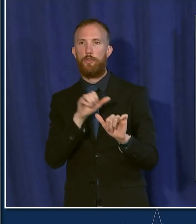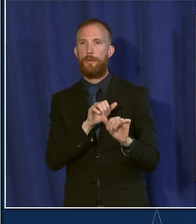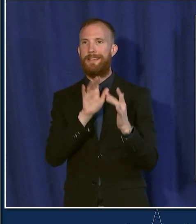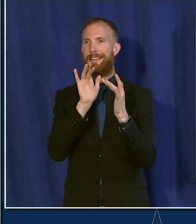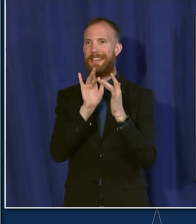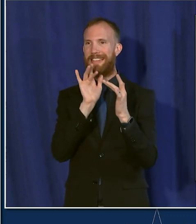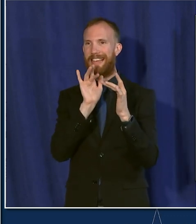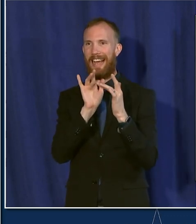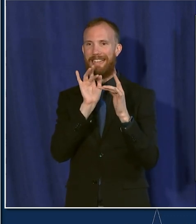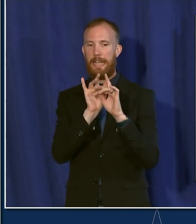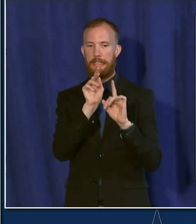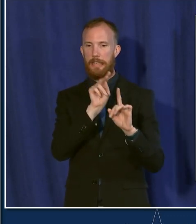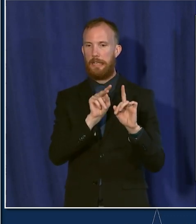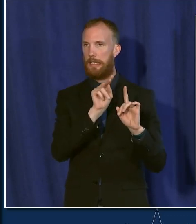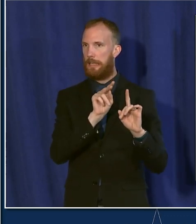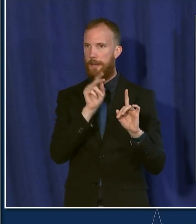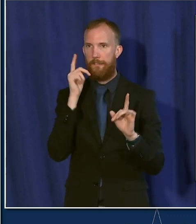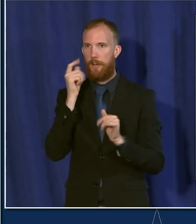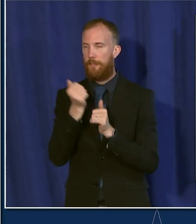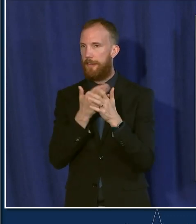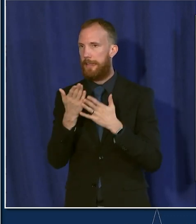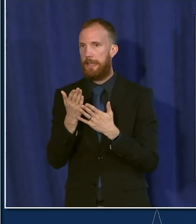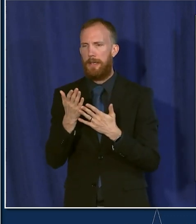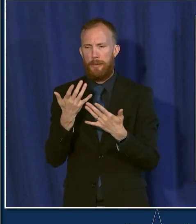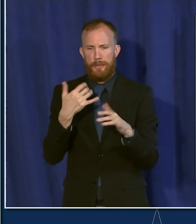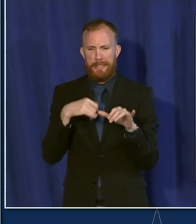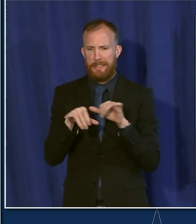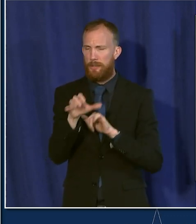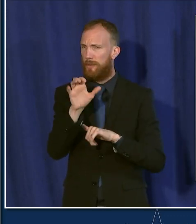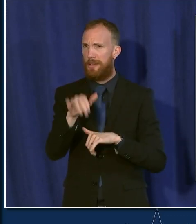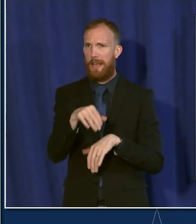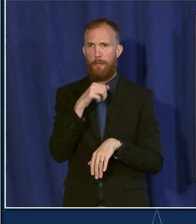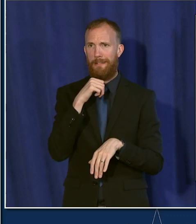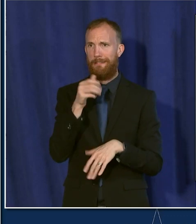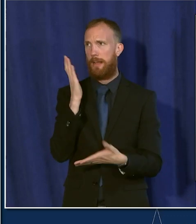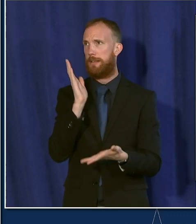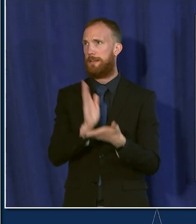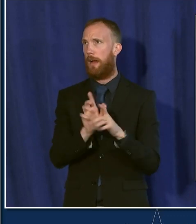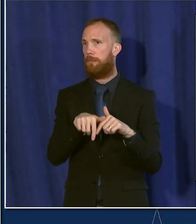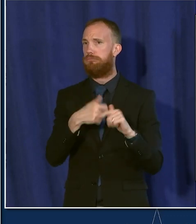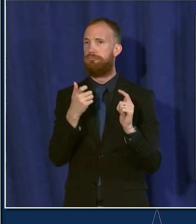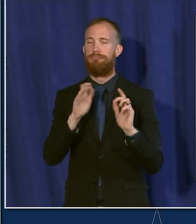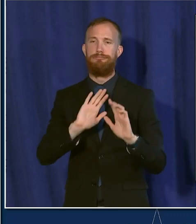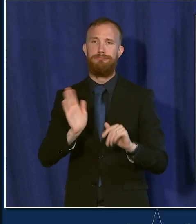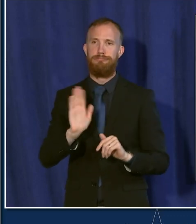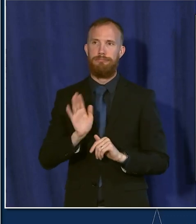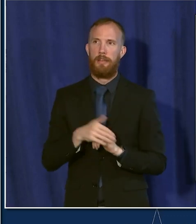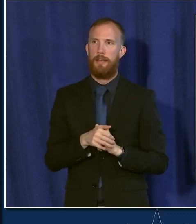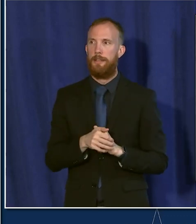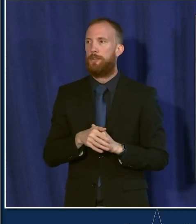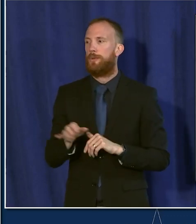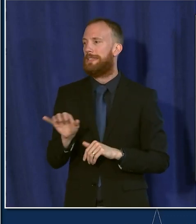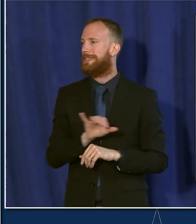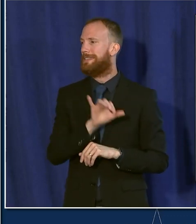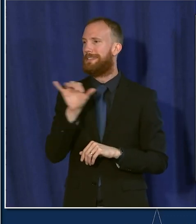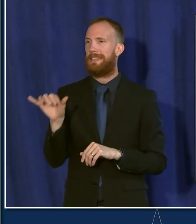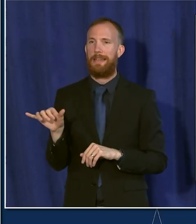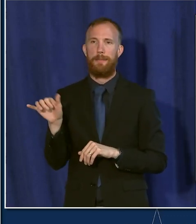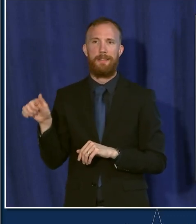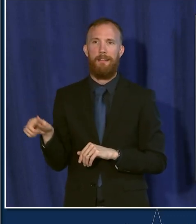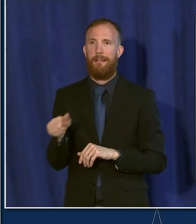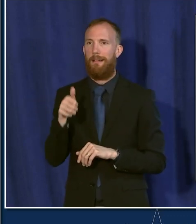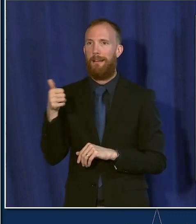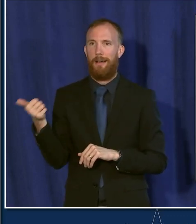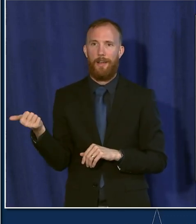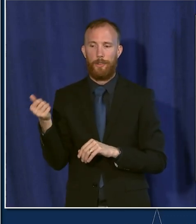single case. That has not stopped. It's not going to stop. And so just as we do for any other outbreak, if we're seeing, we're